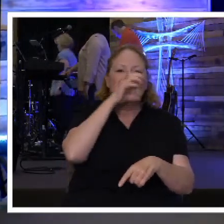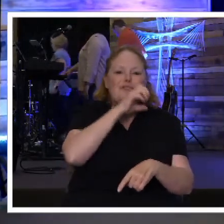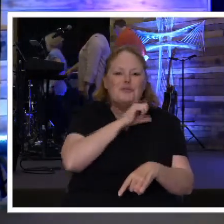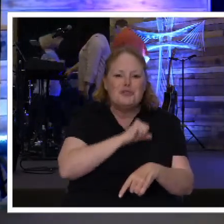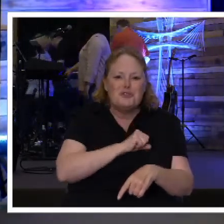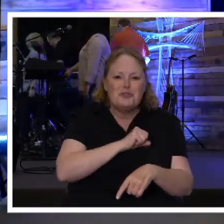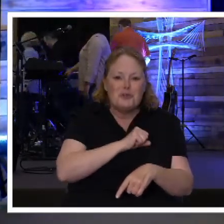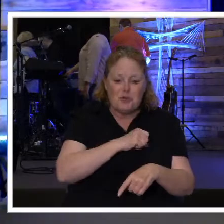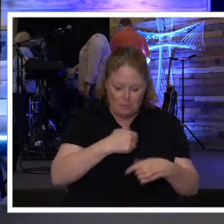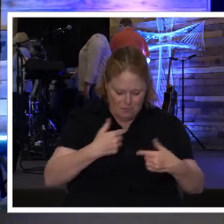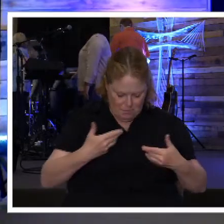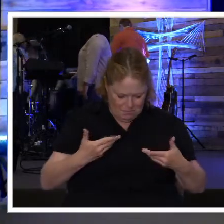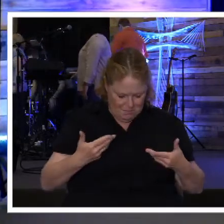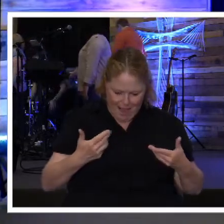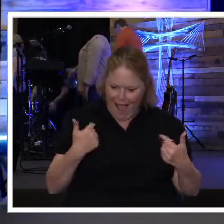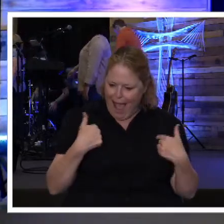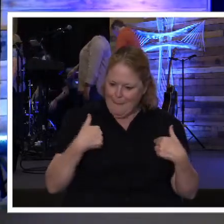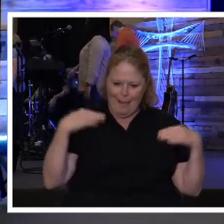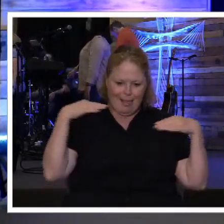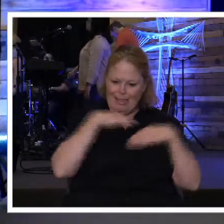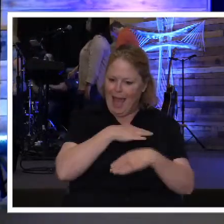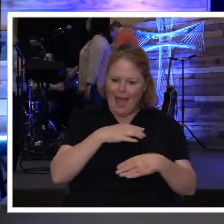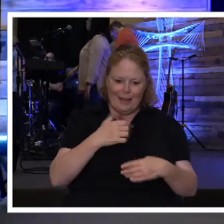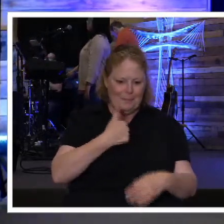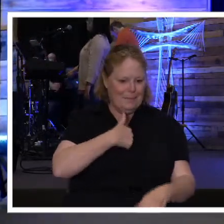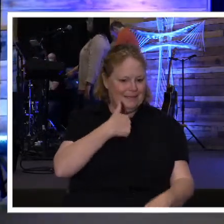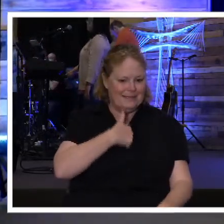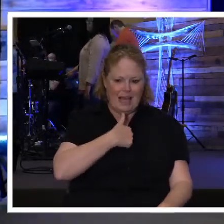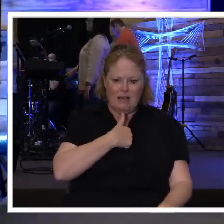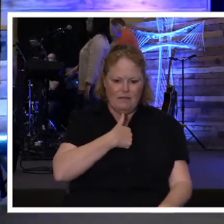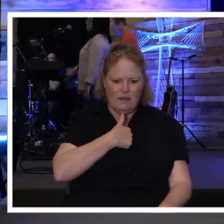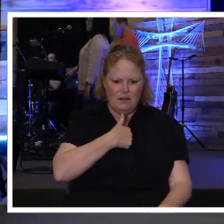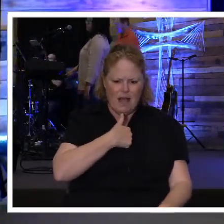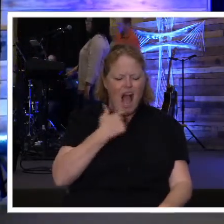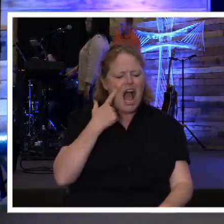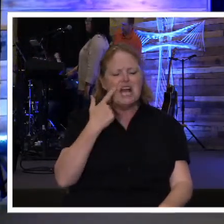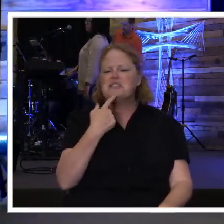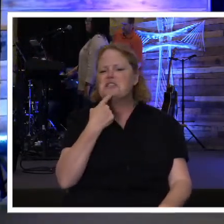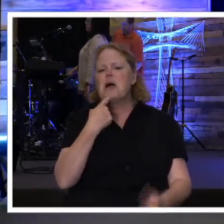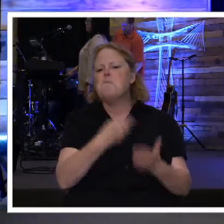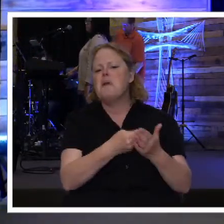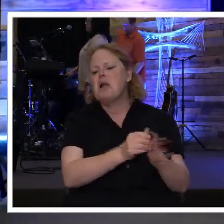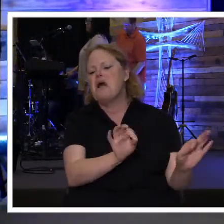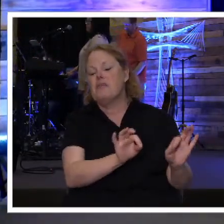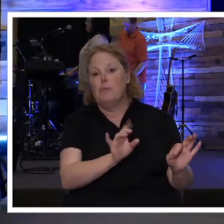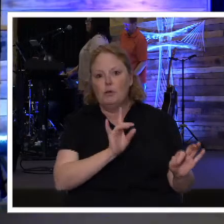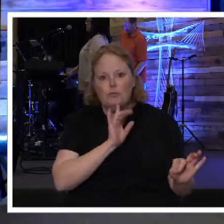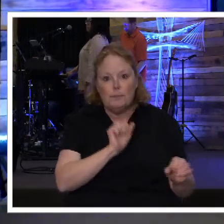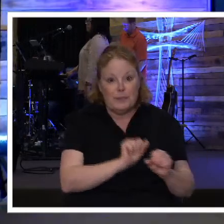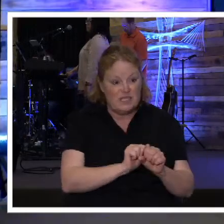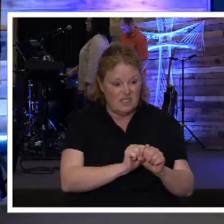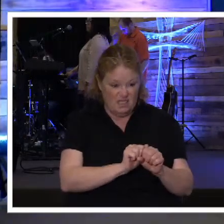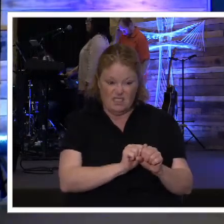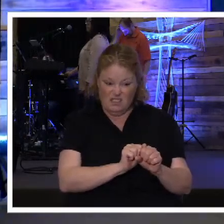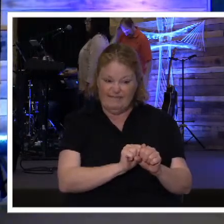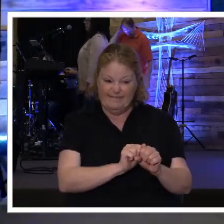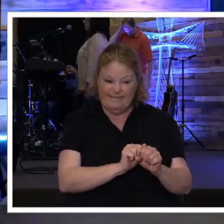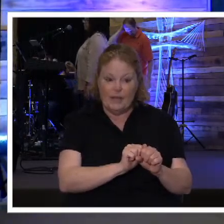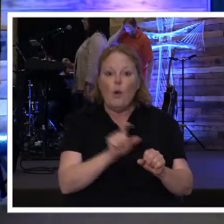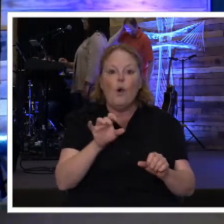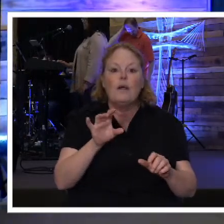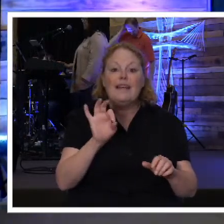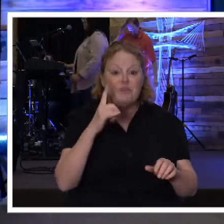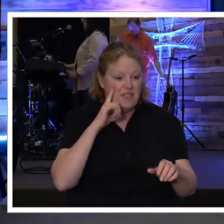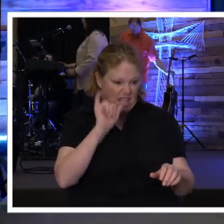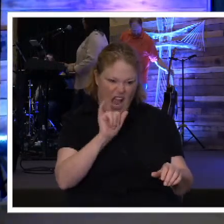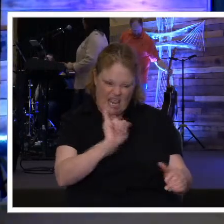about ourselves, that we are in denial about how important money really is to us, or that the amount of money that you think you need